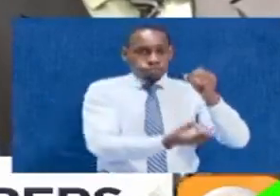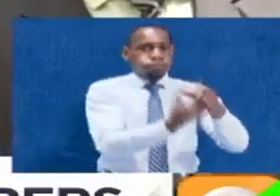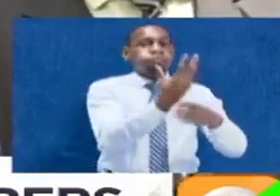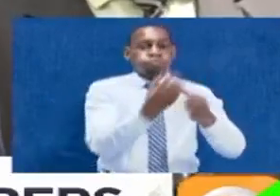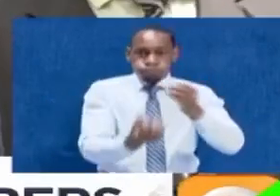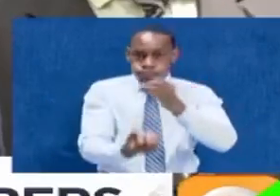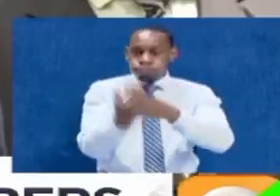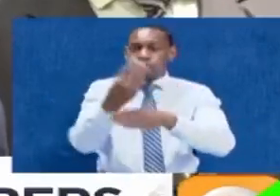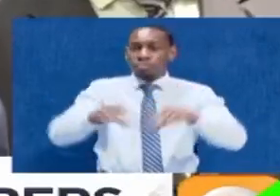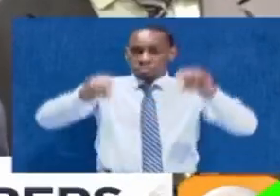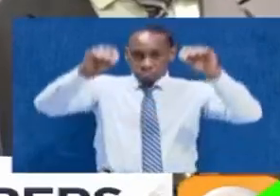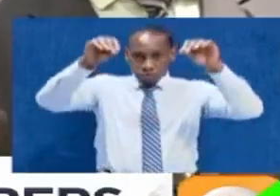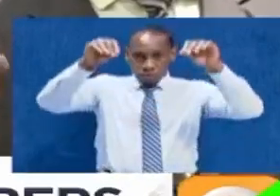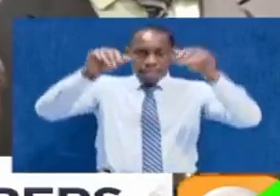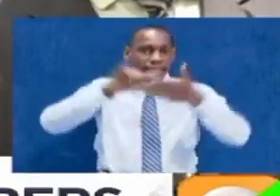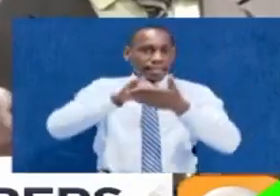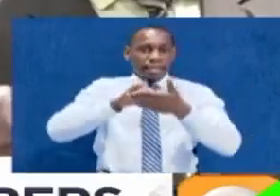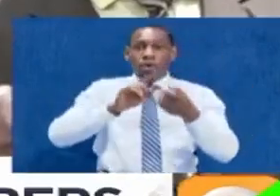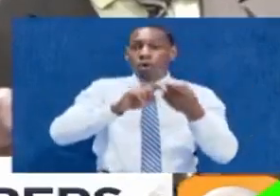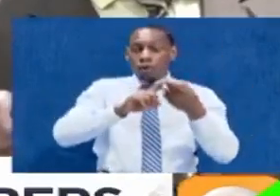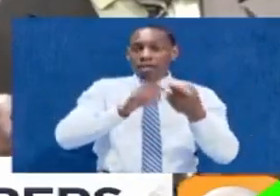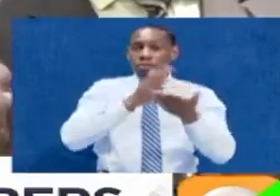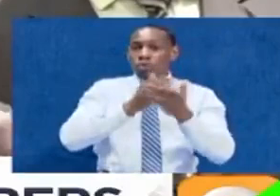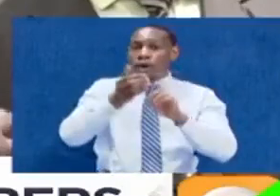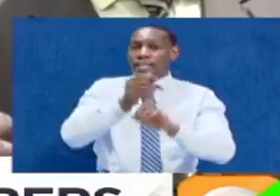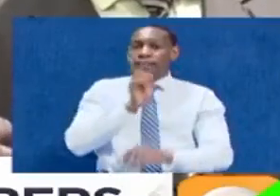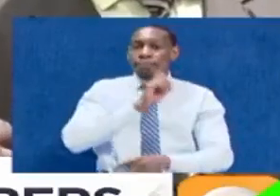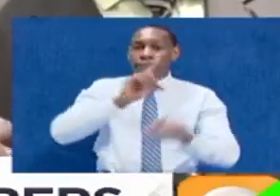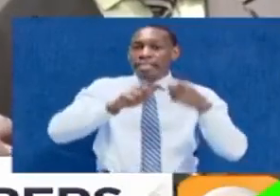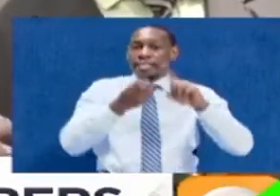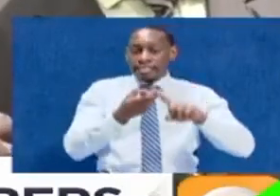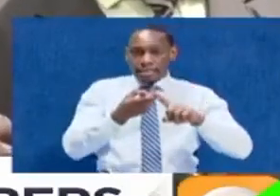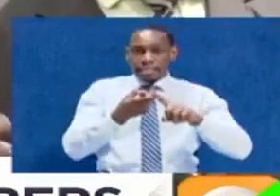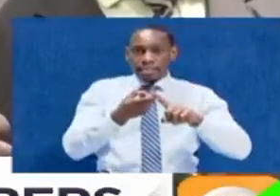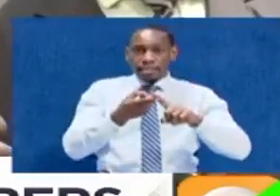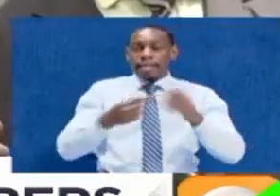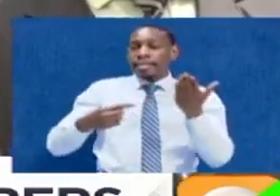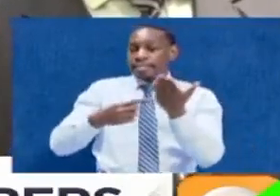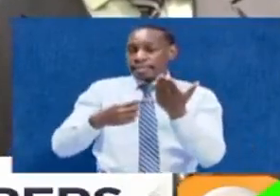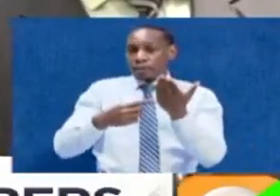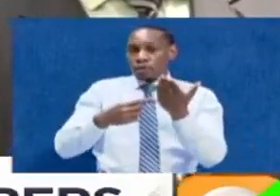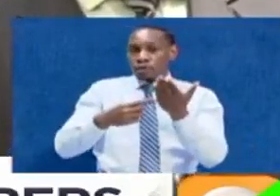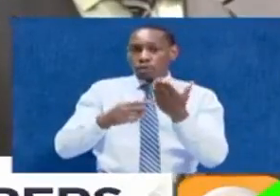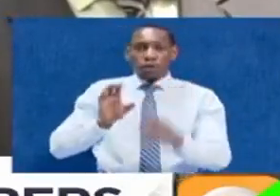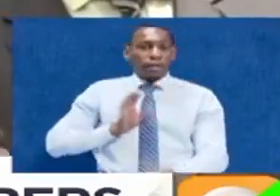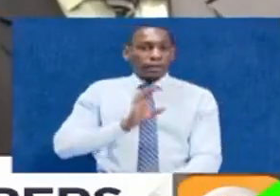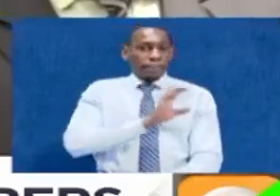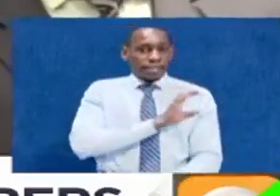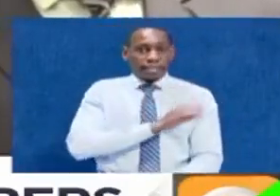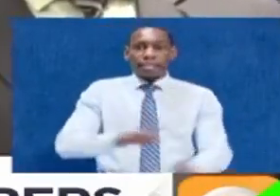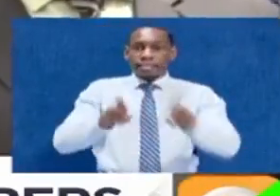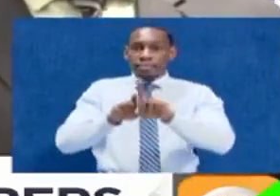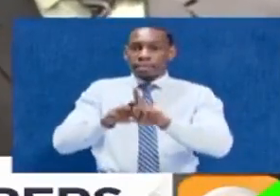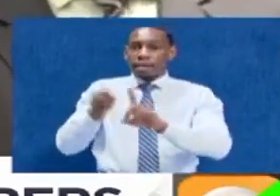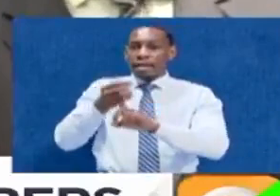produce quality that has not only met the standards of our technical committee, but